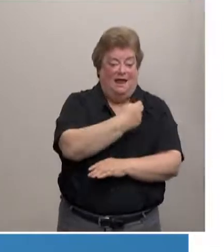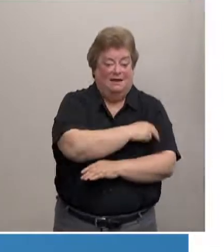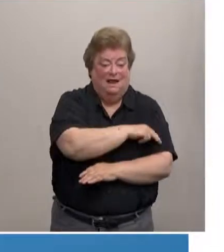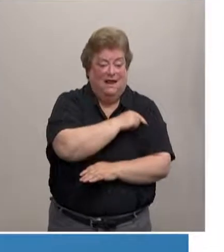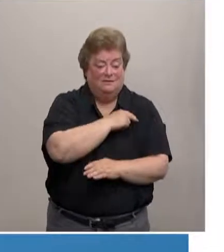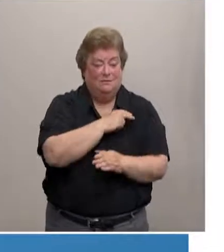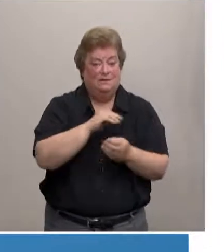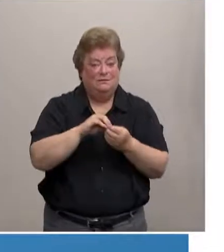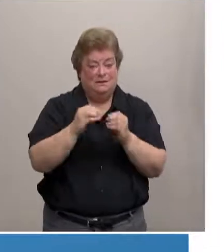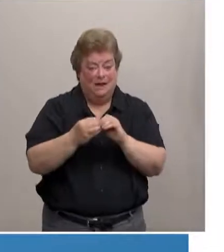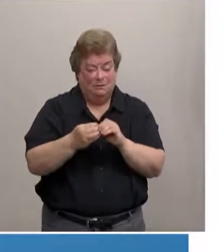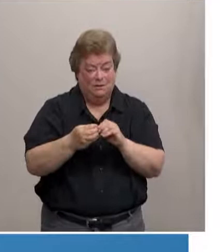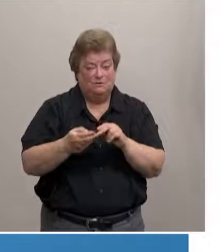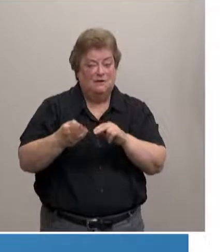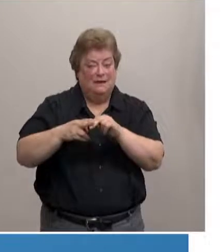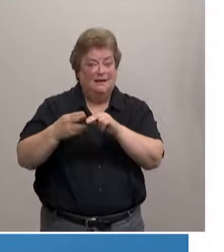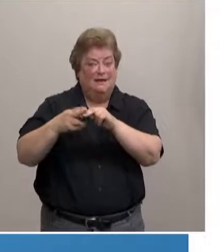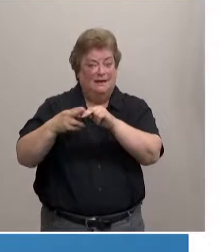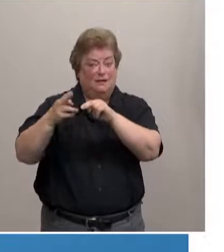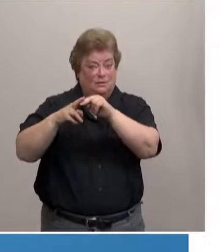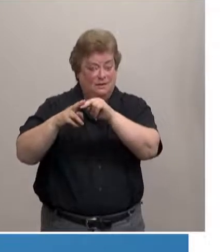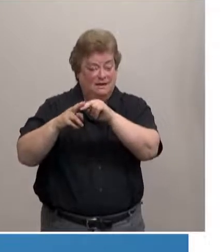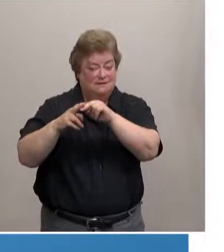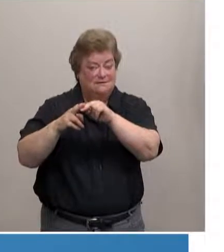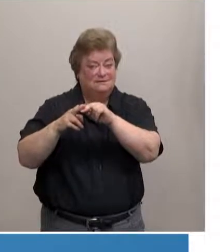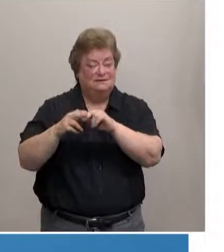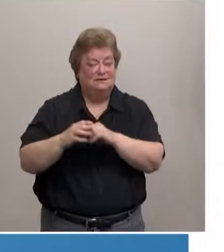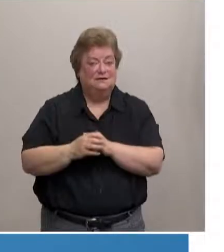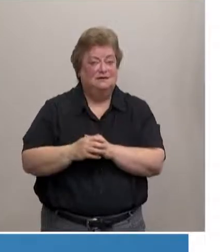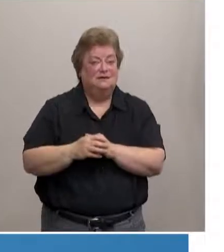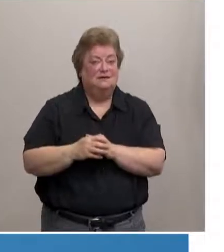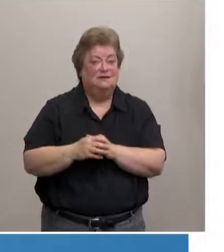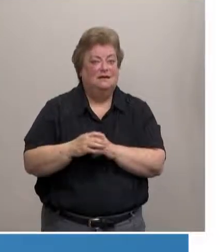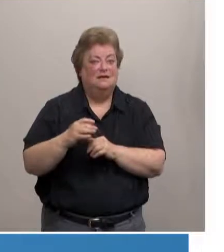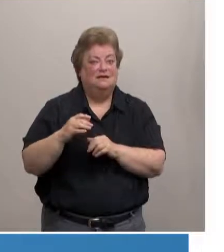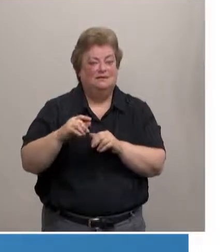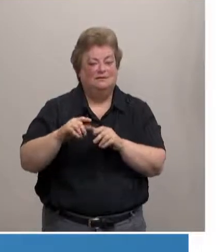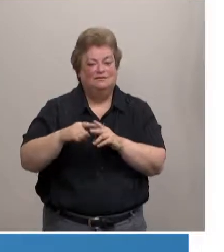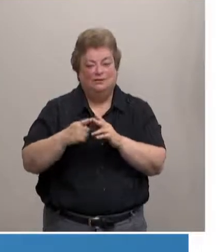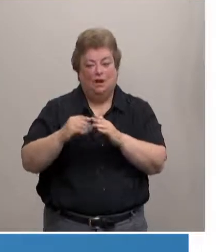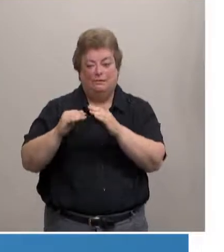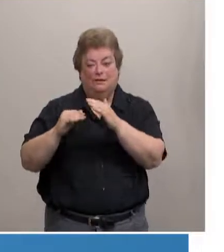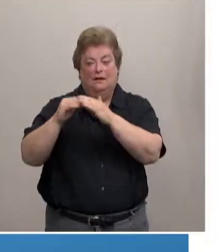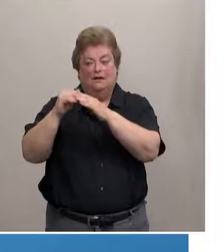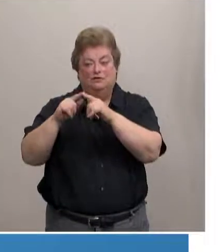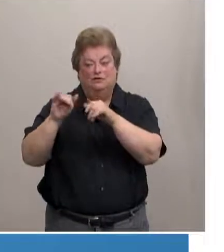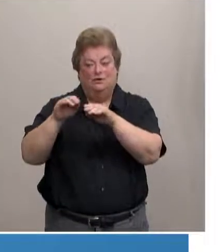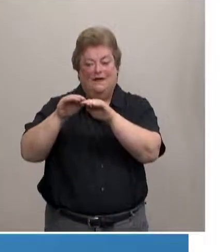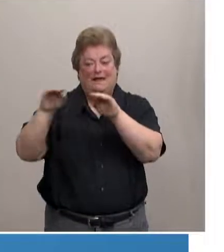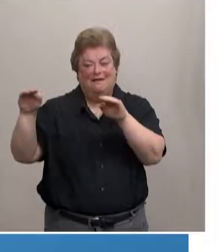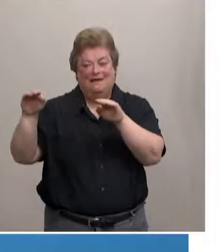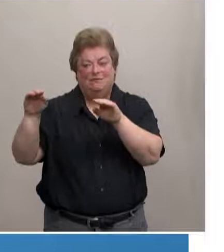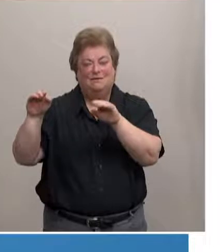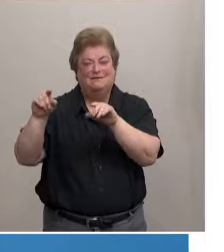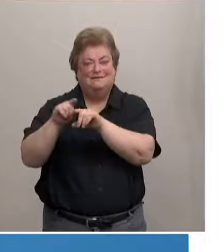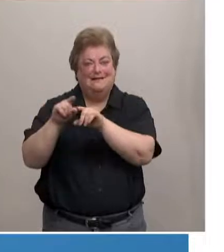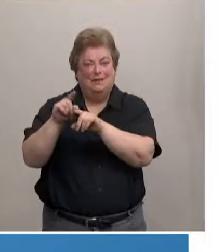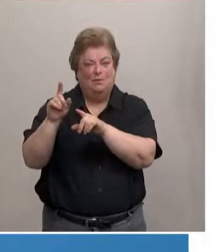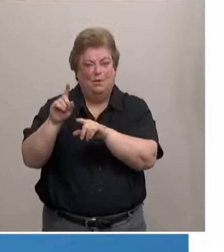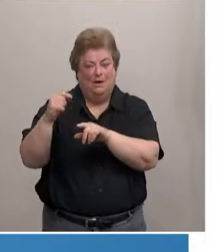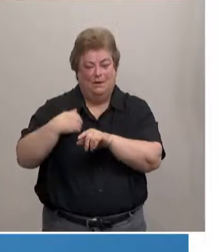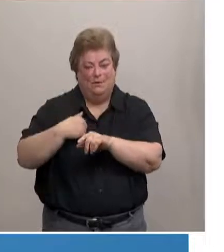hospitalizations start increasing and get to a level, start reaching a level where we were in